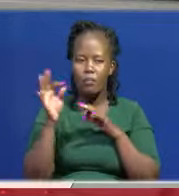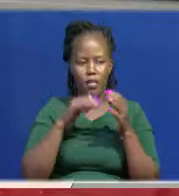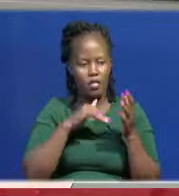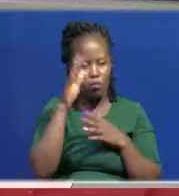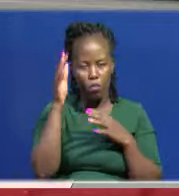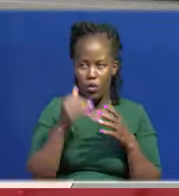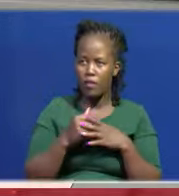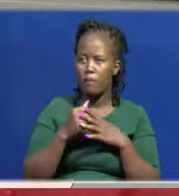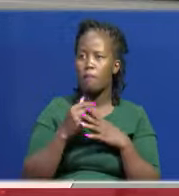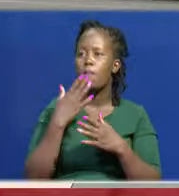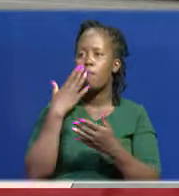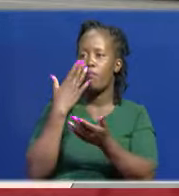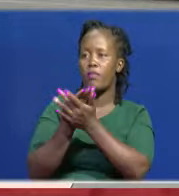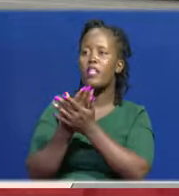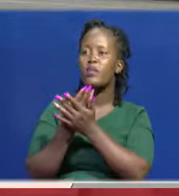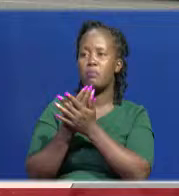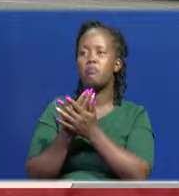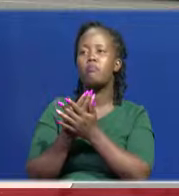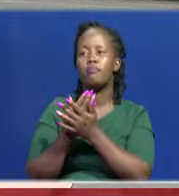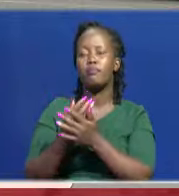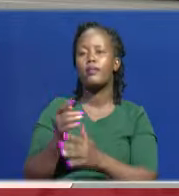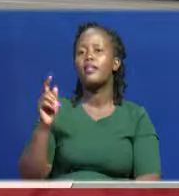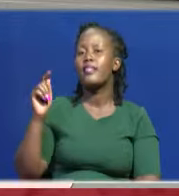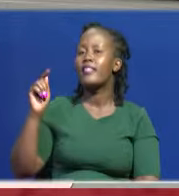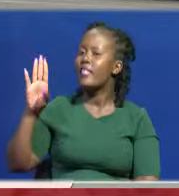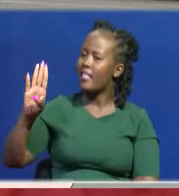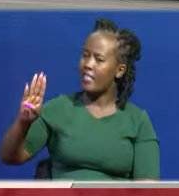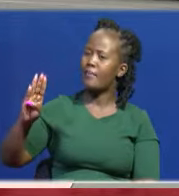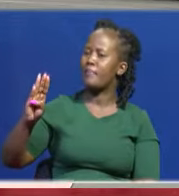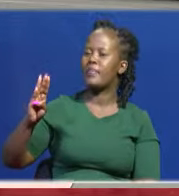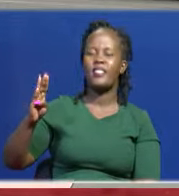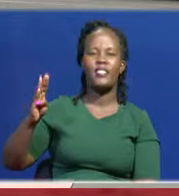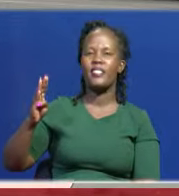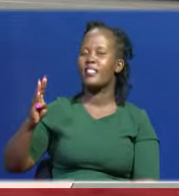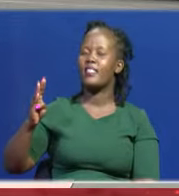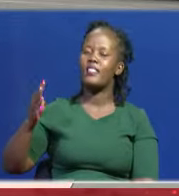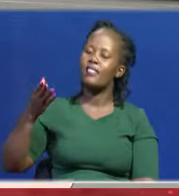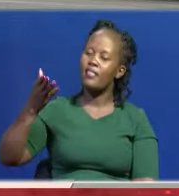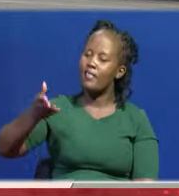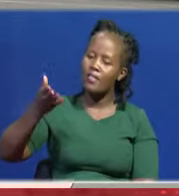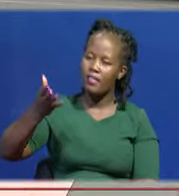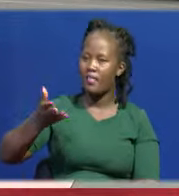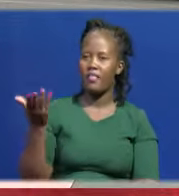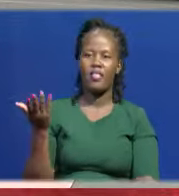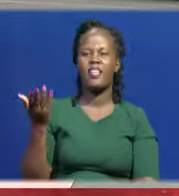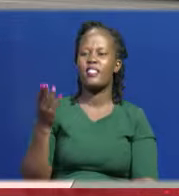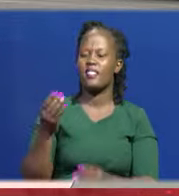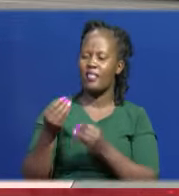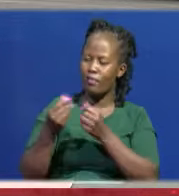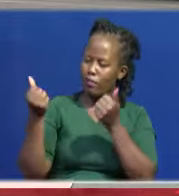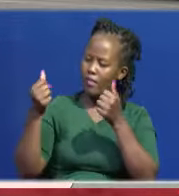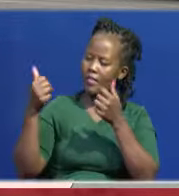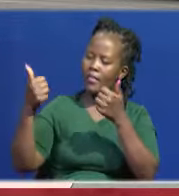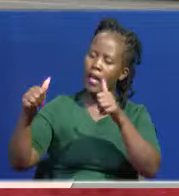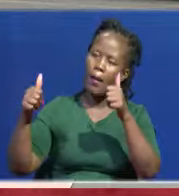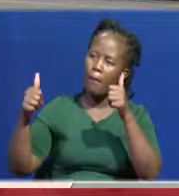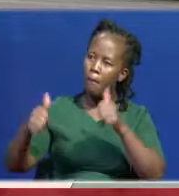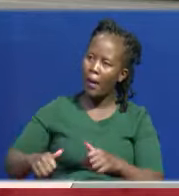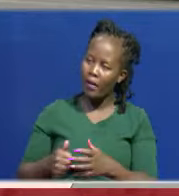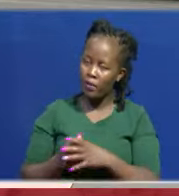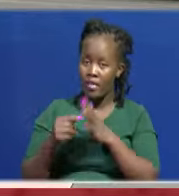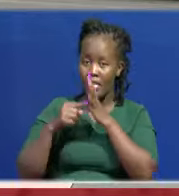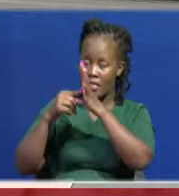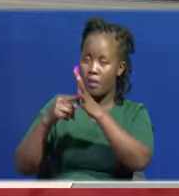for bringing that up. TB is still here with us. We are still not where we should be with regard to